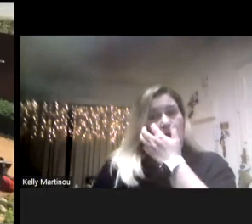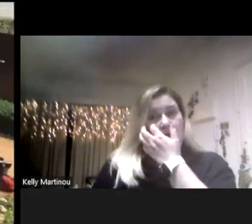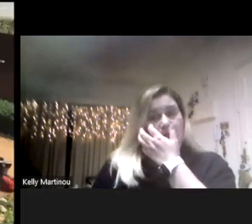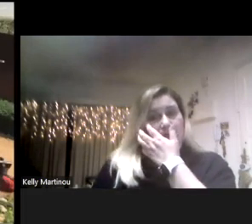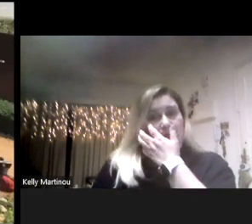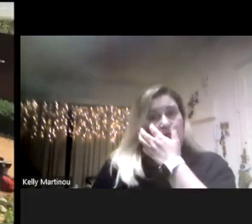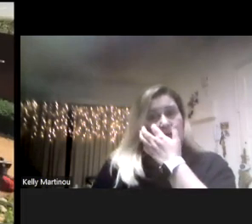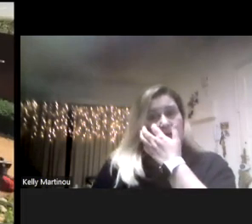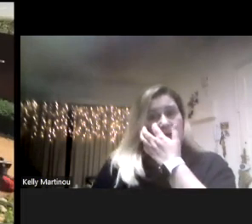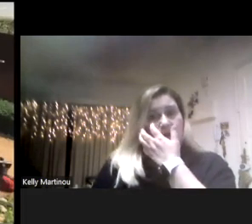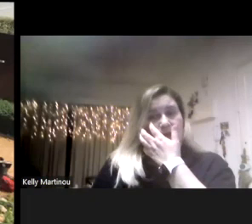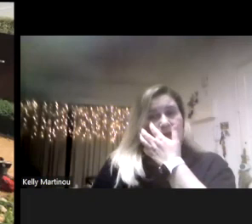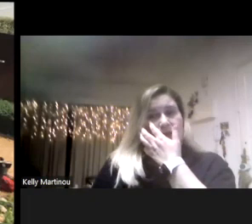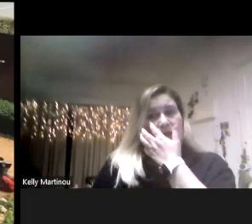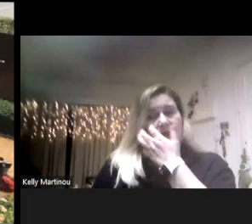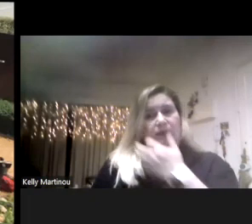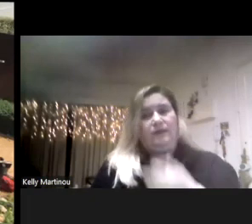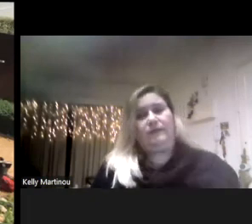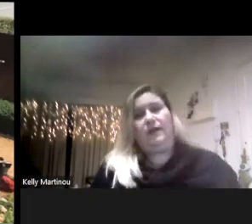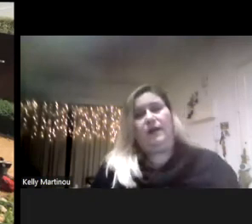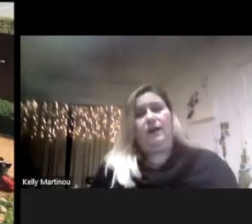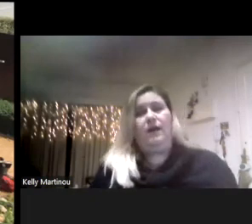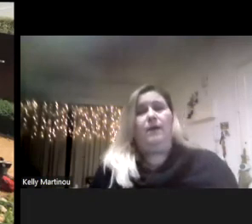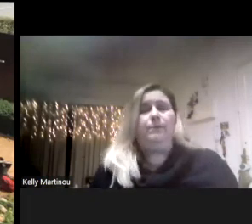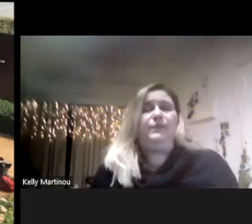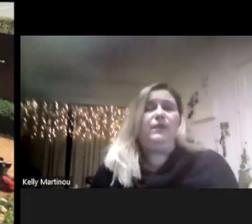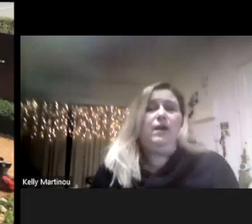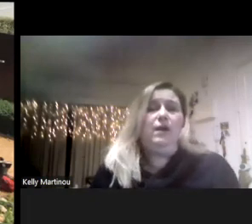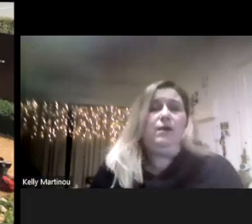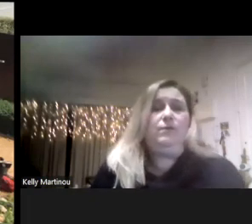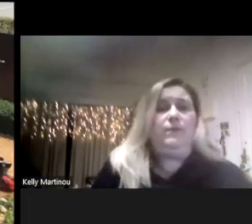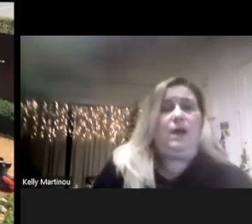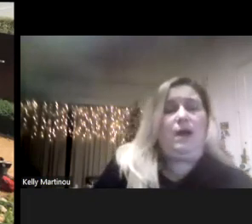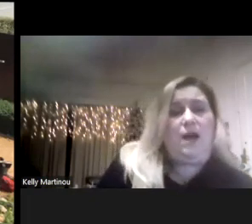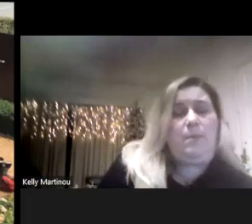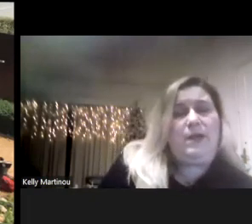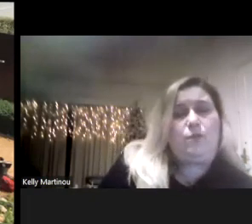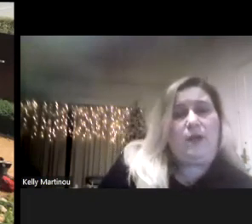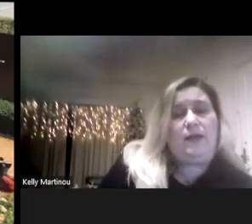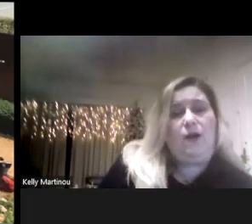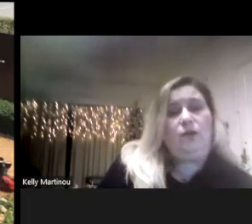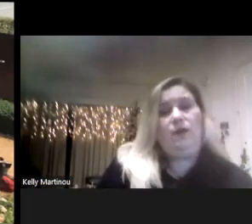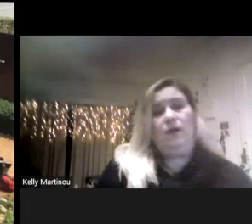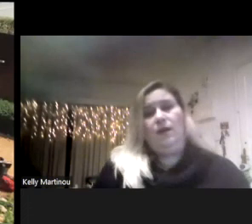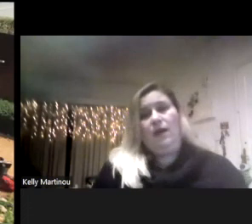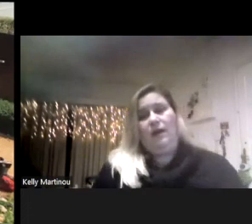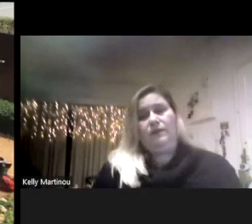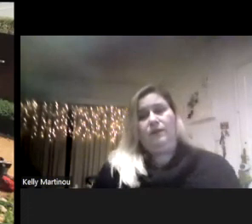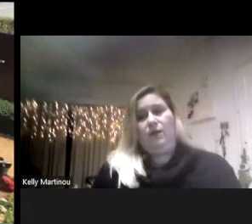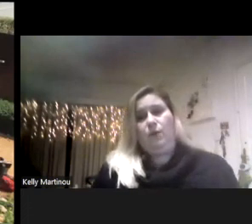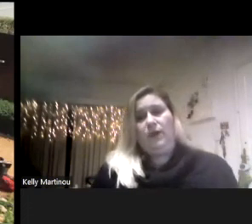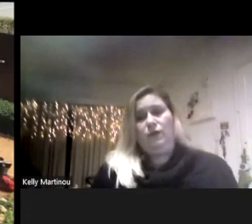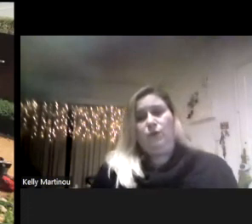So as I said, citizen scientists are helping us quite a lot.